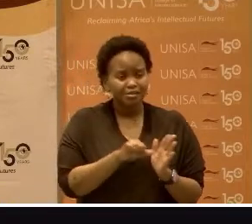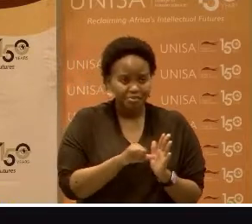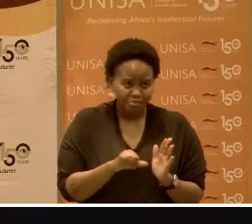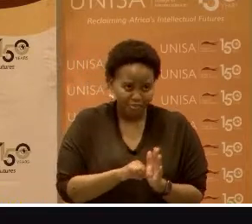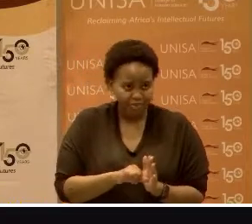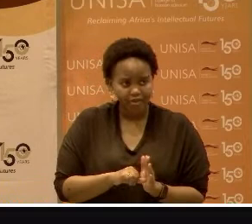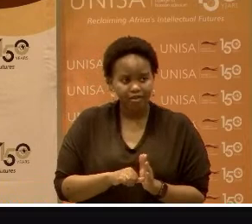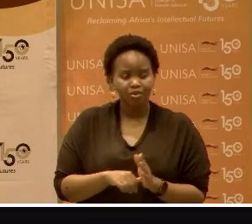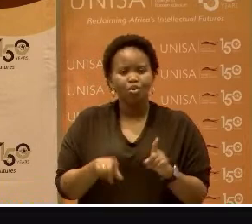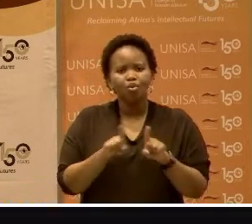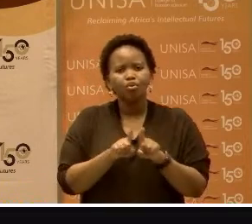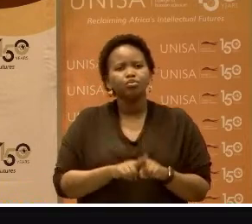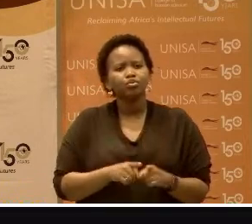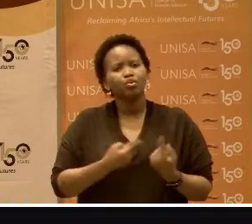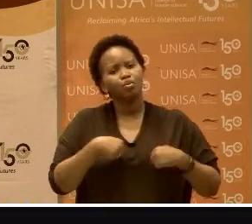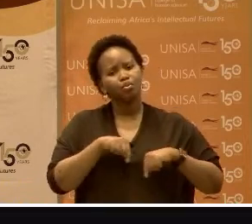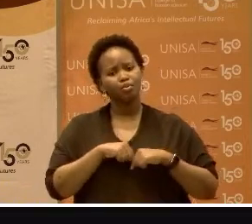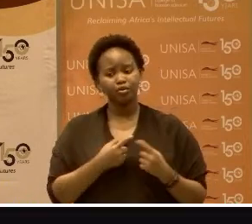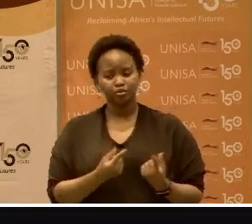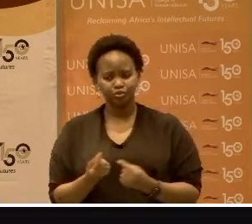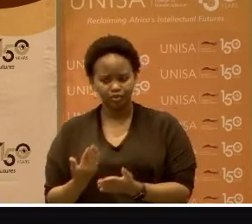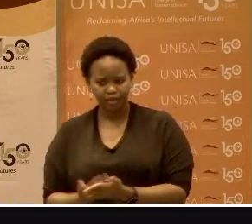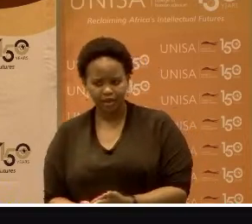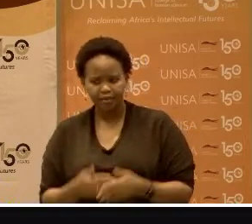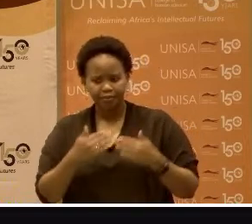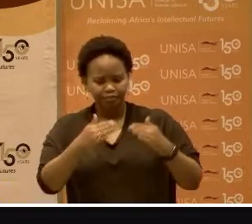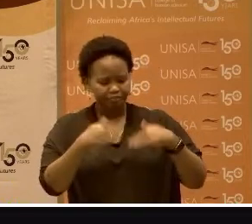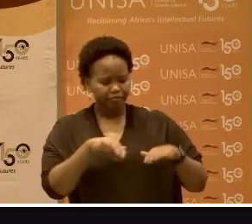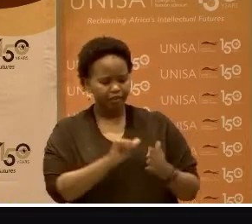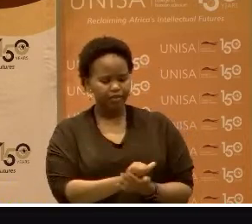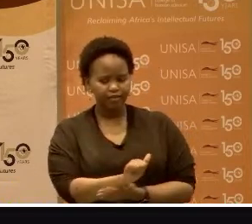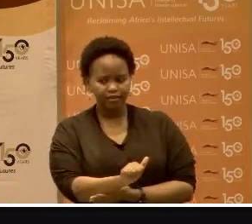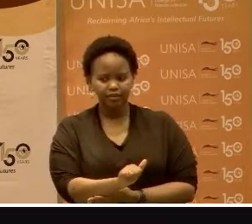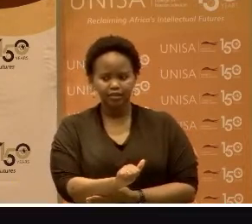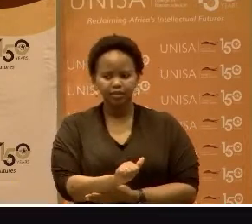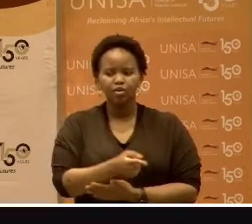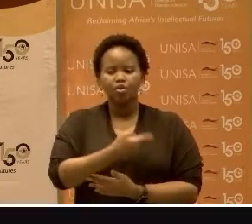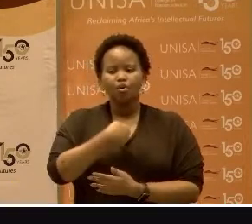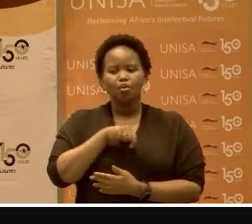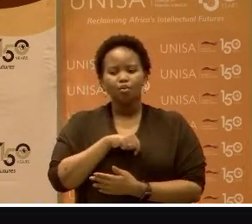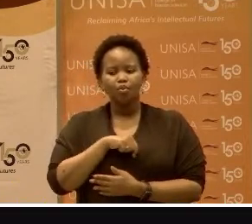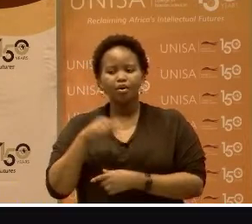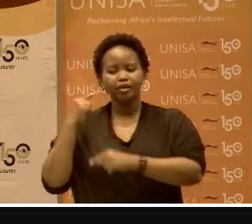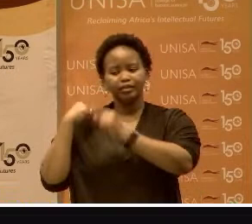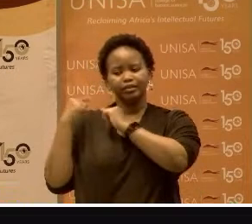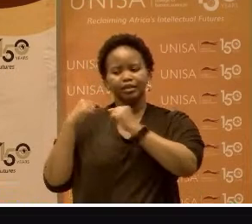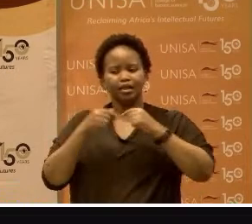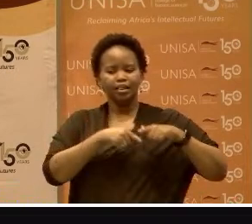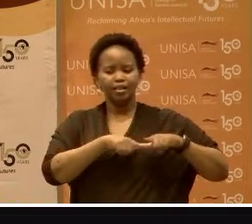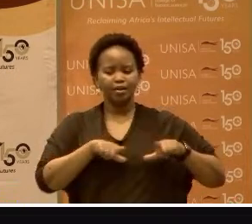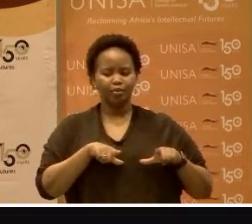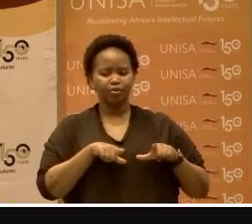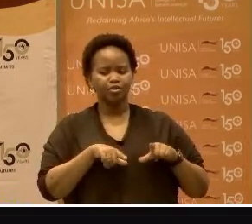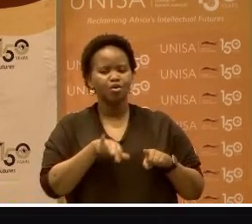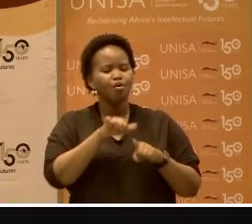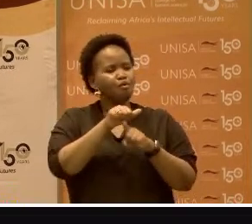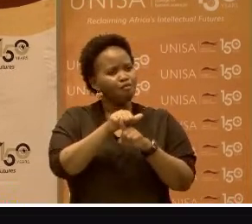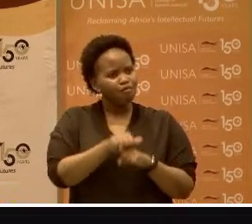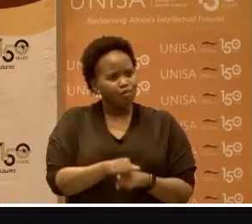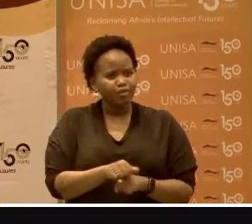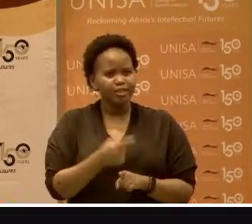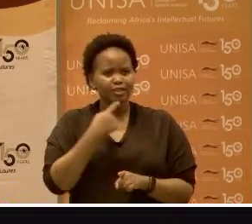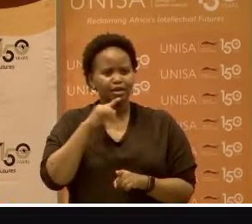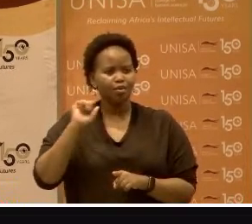can do it. Let us do it. 16, inclusion of indigenous languages as a compulsory course in library school. Of course, we have library